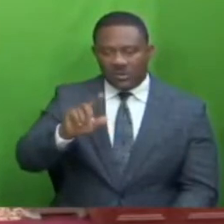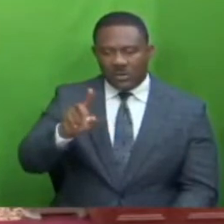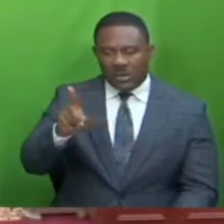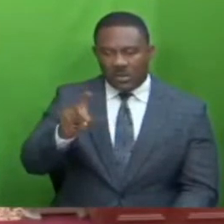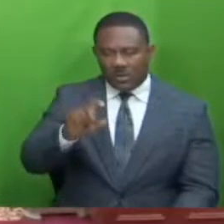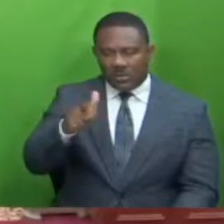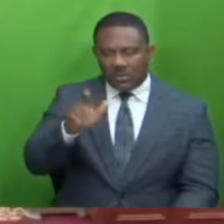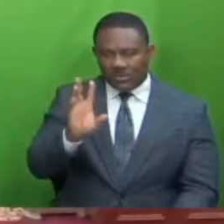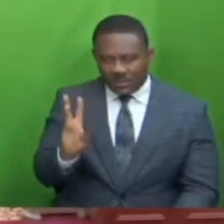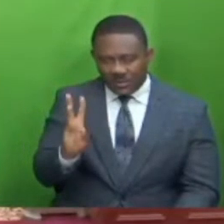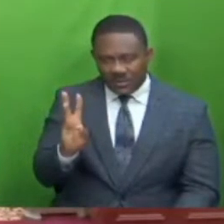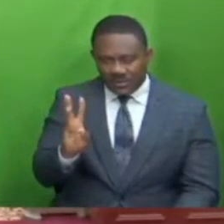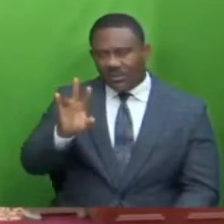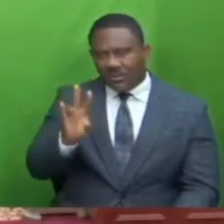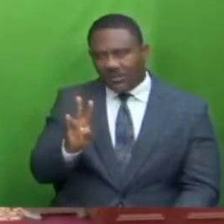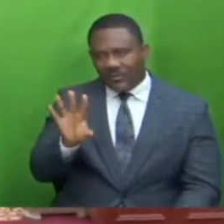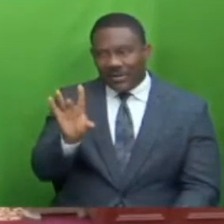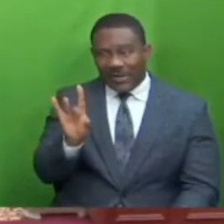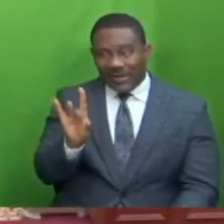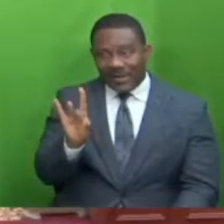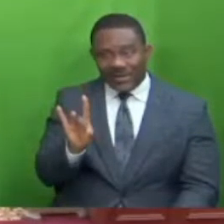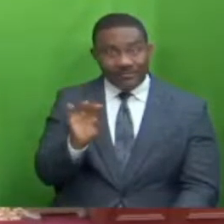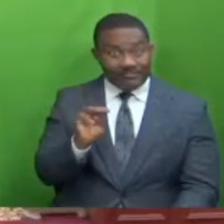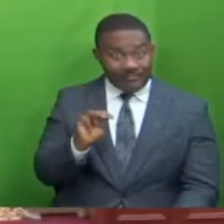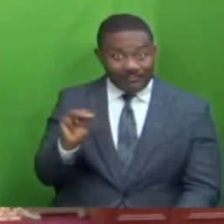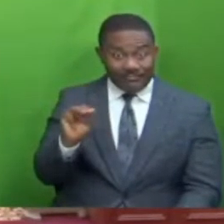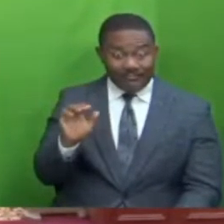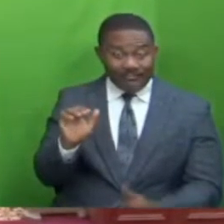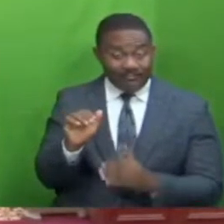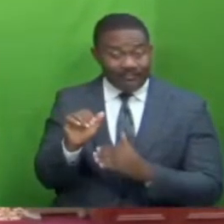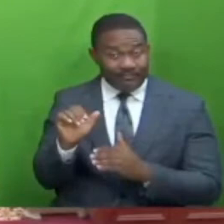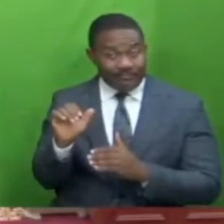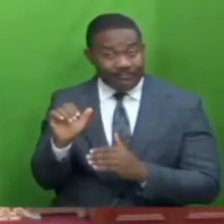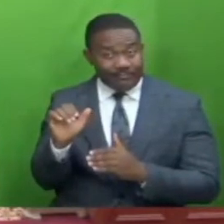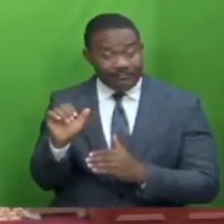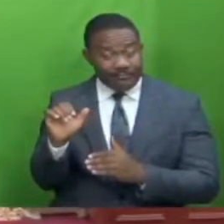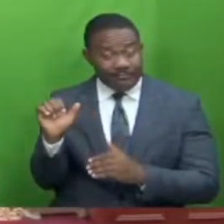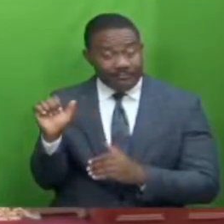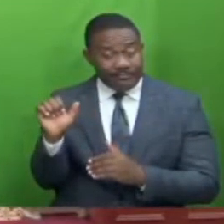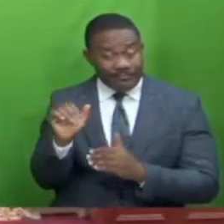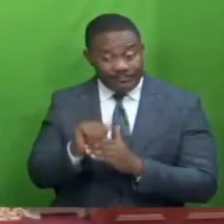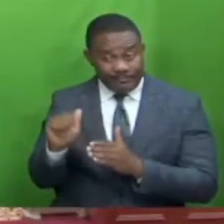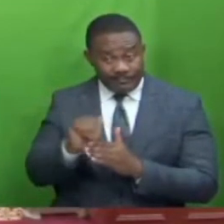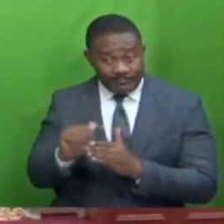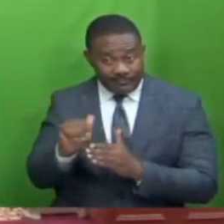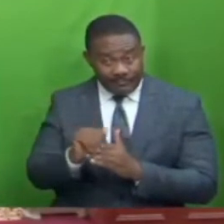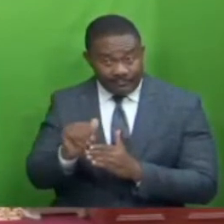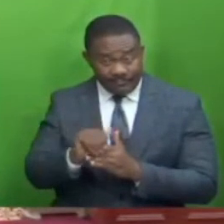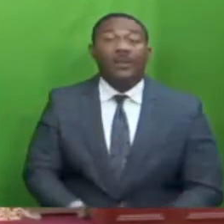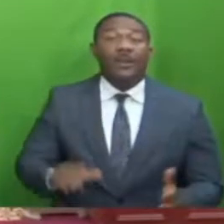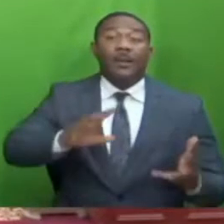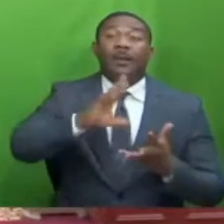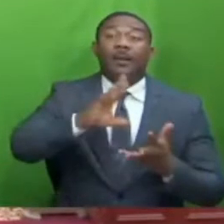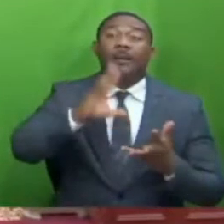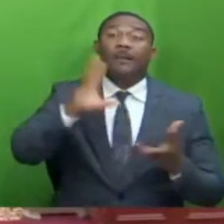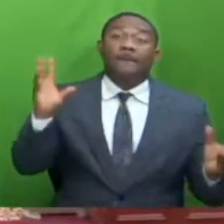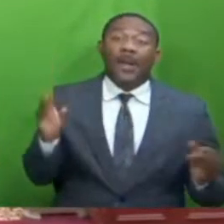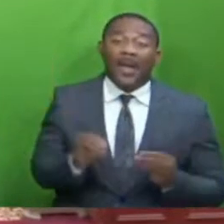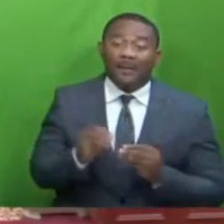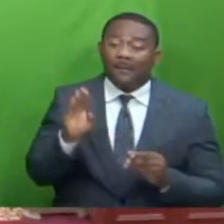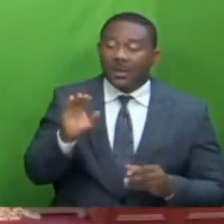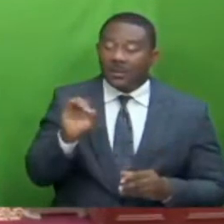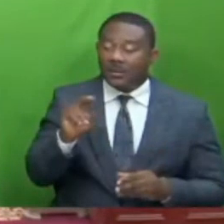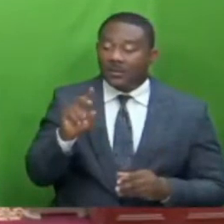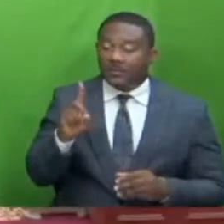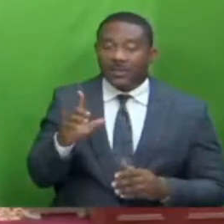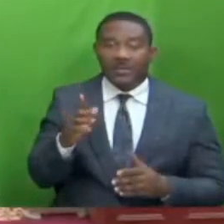126.978 billion Ghana cedis, or 0.286 billion were held by pension funds, bringing the bonds